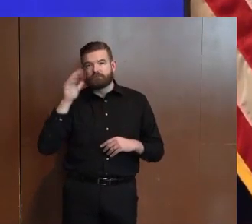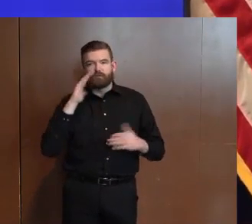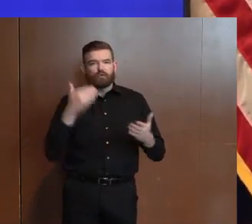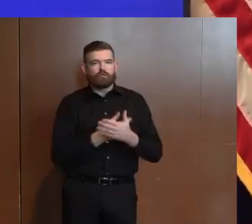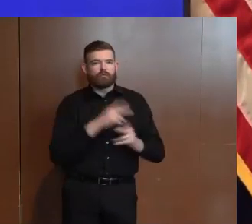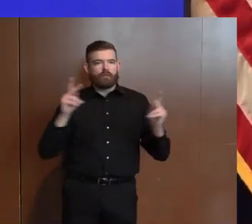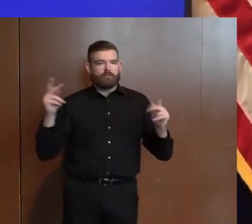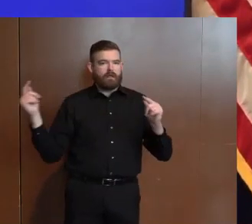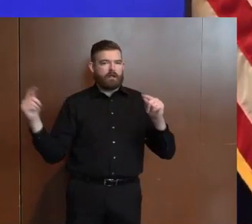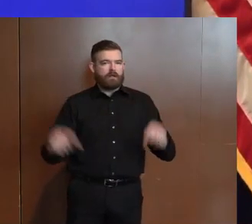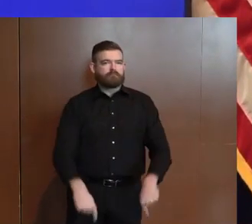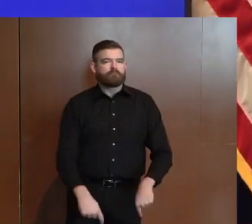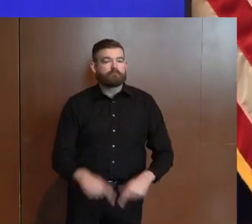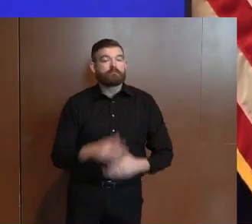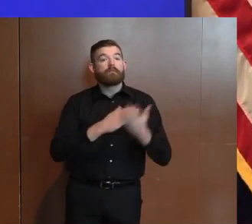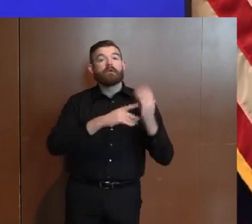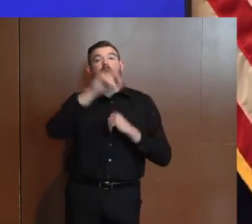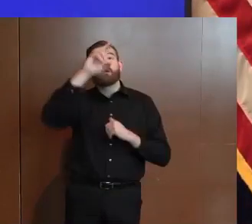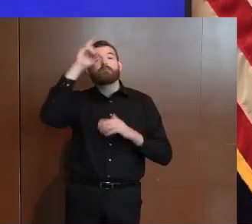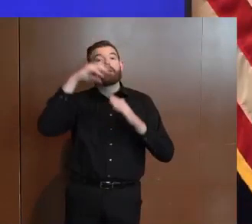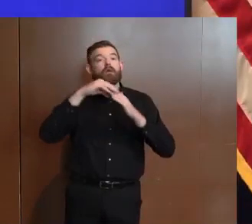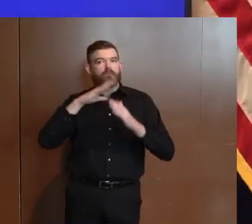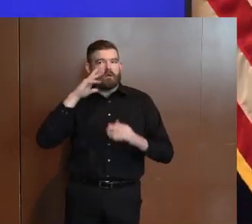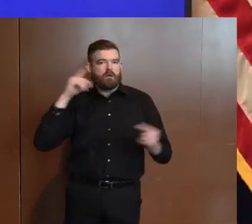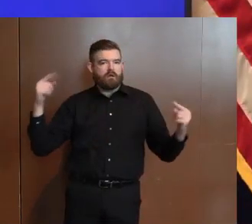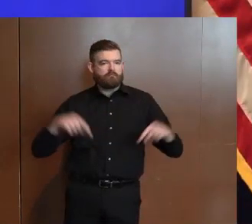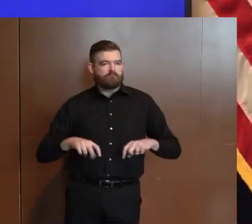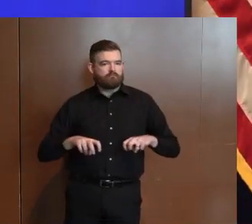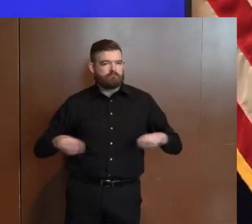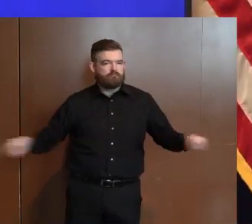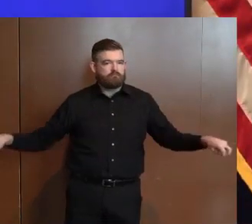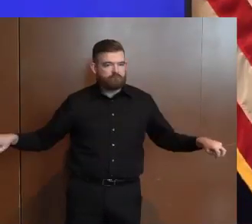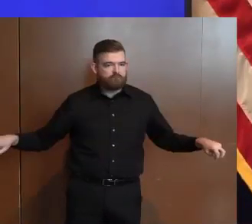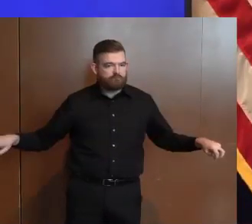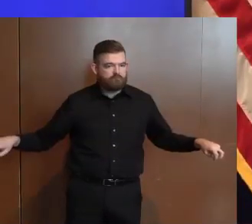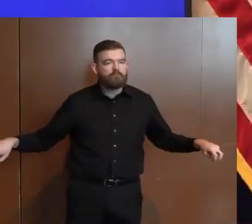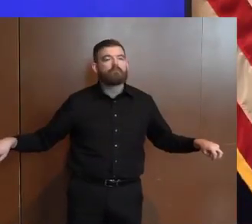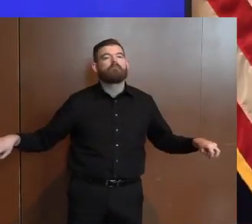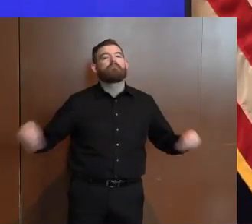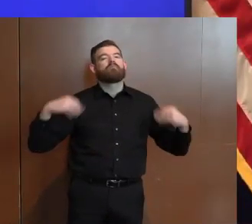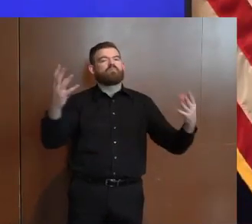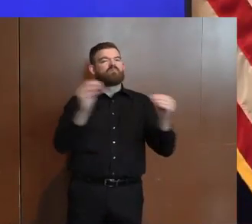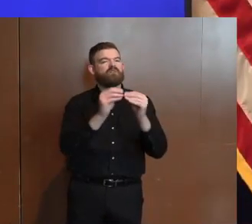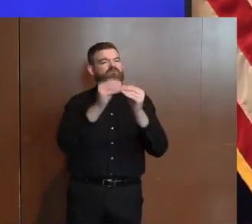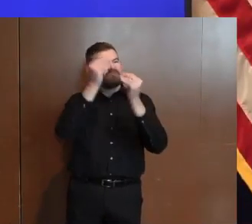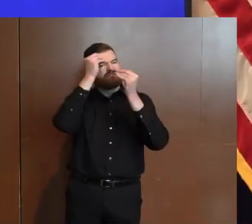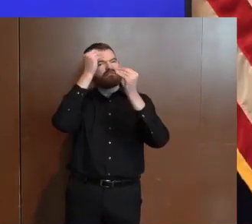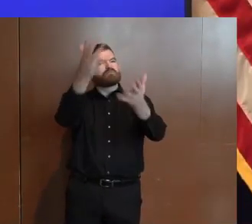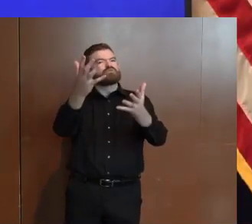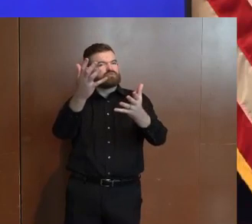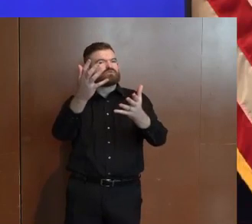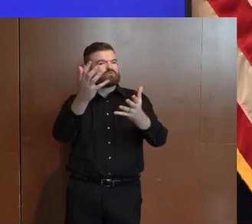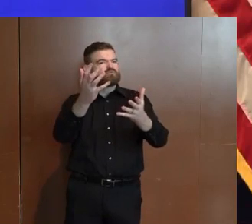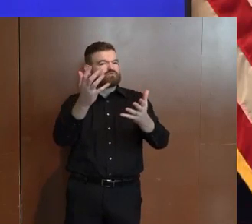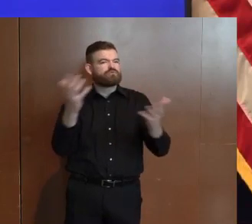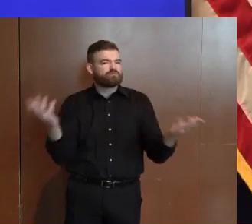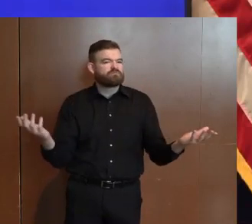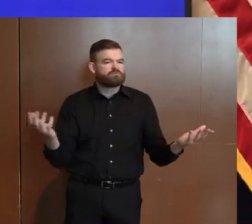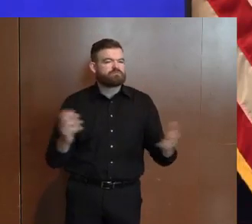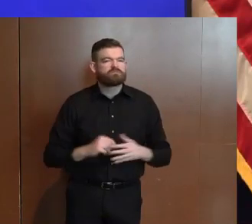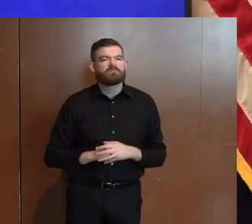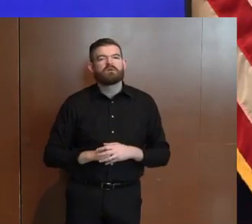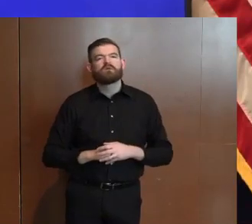leadership to give folks a broader sense of the sort of whole of government, whole of society, whole of state reality. We'll